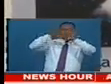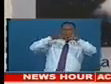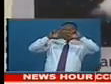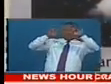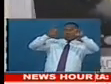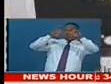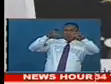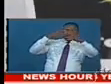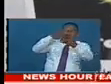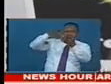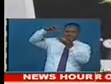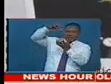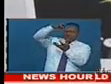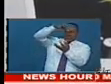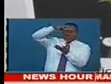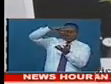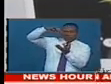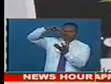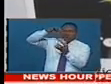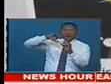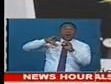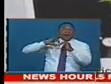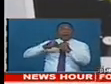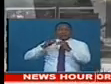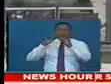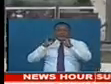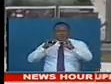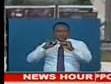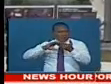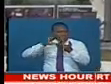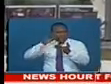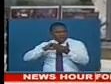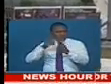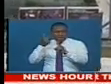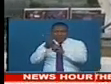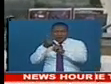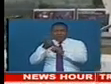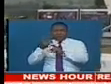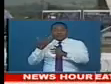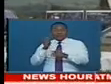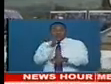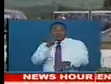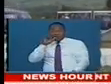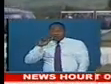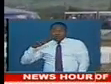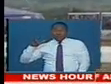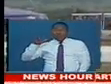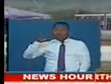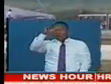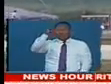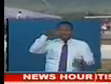science, exploration, and space technology through teaching, learning, private space flight, and space